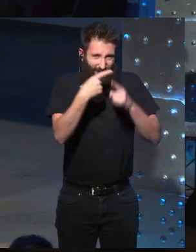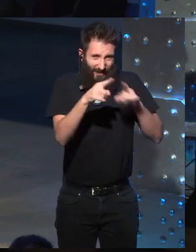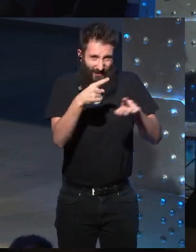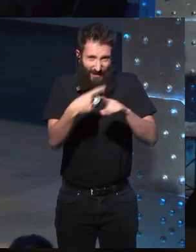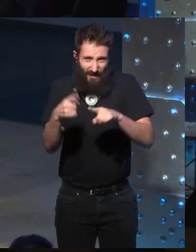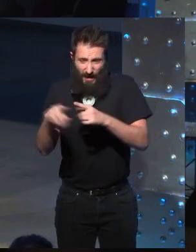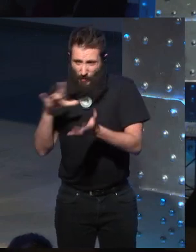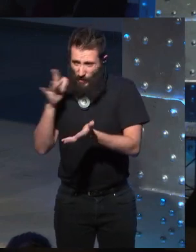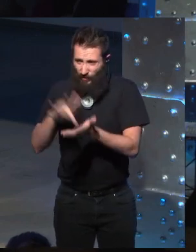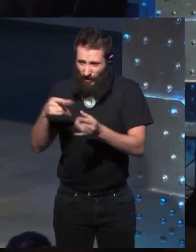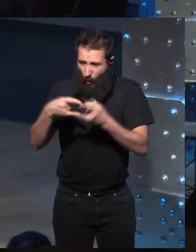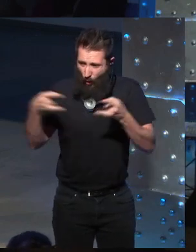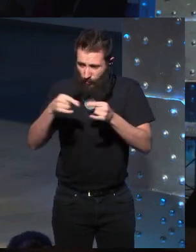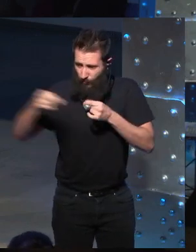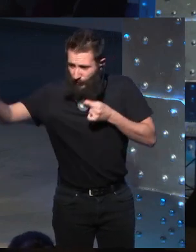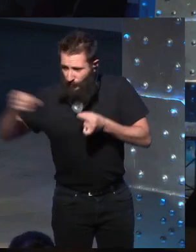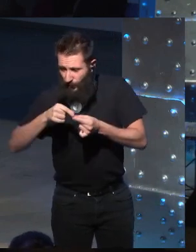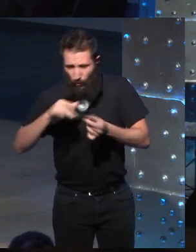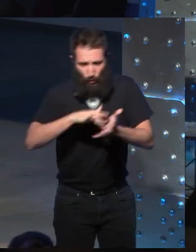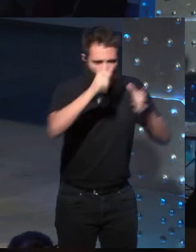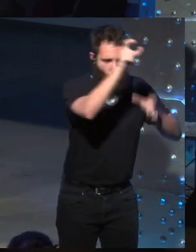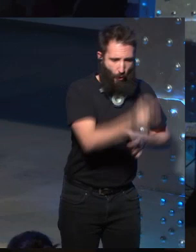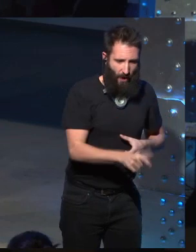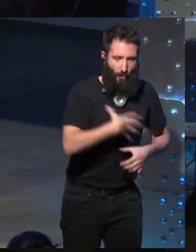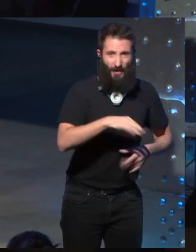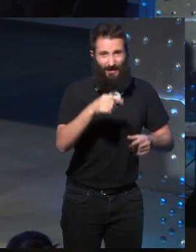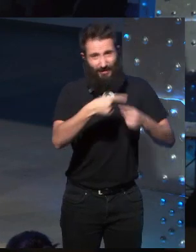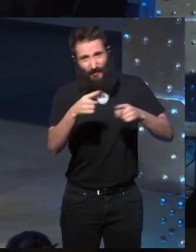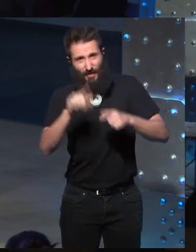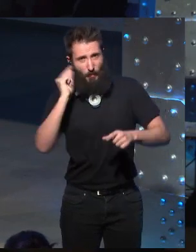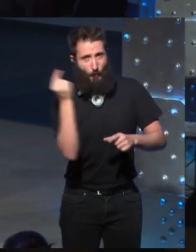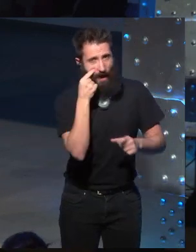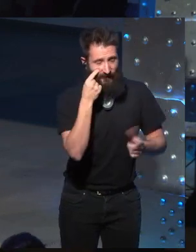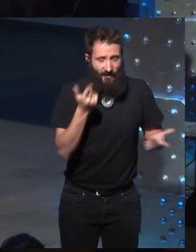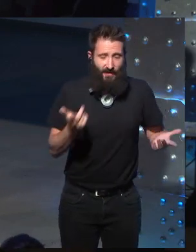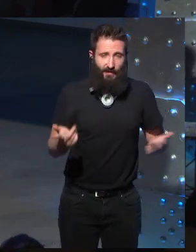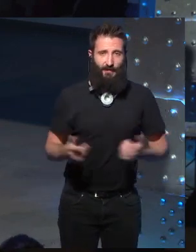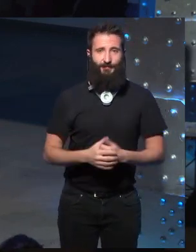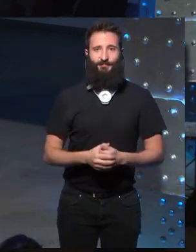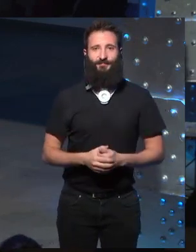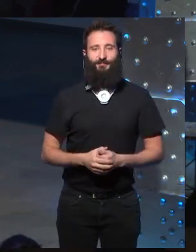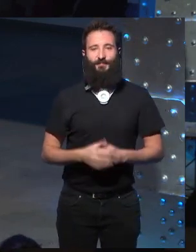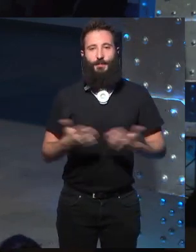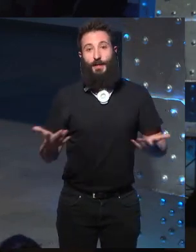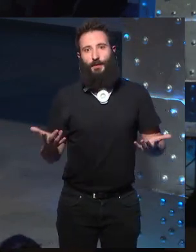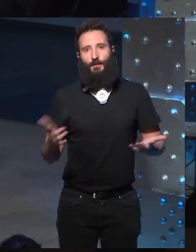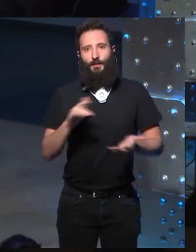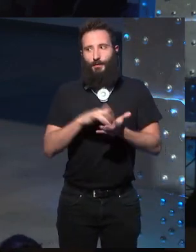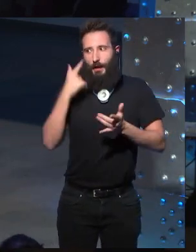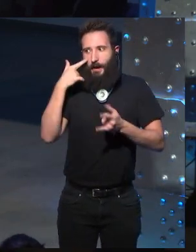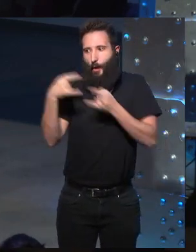and a human. Although, actually, there aren't any, but you can't see that. Anyway, I don't